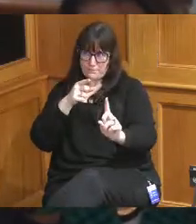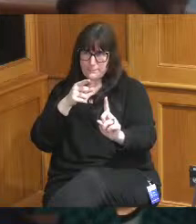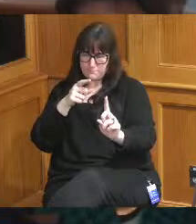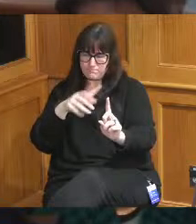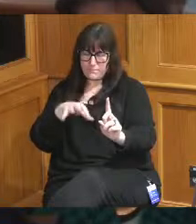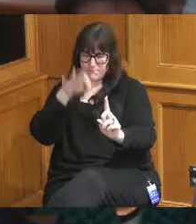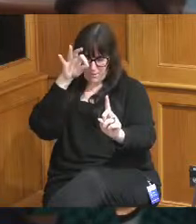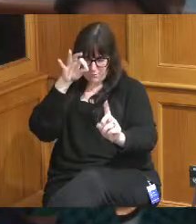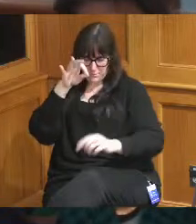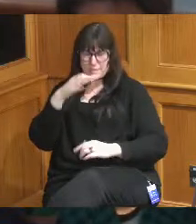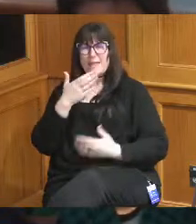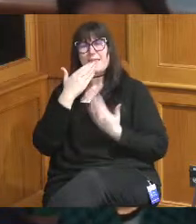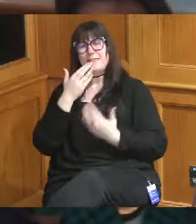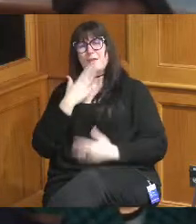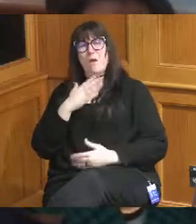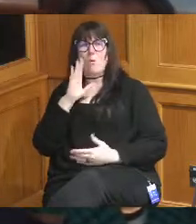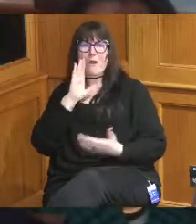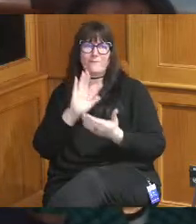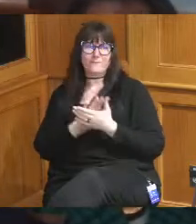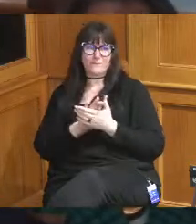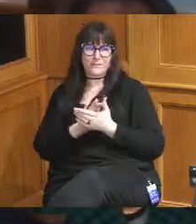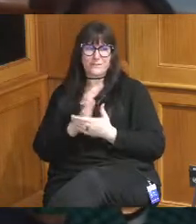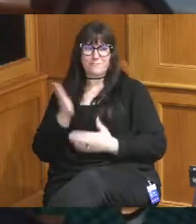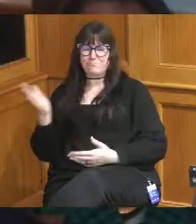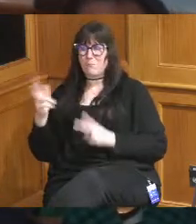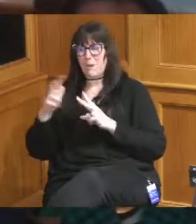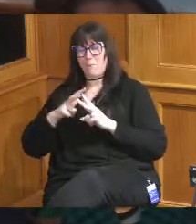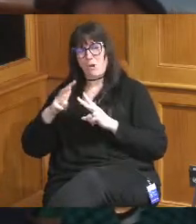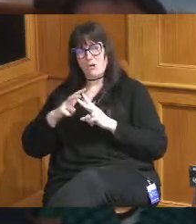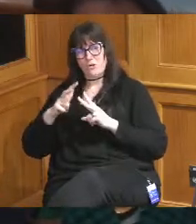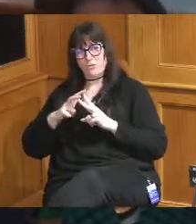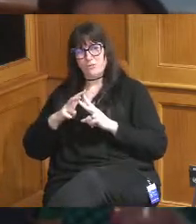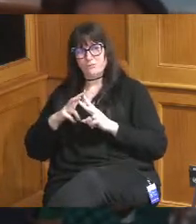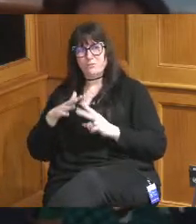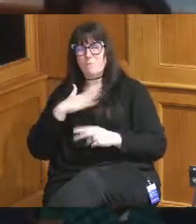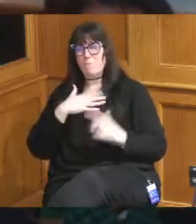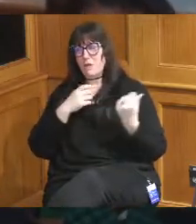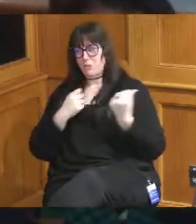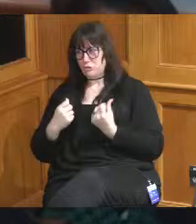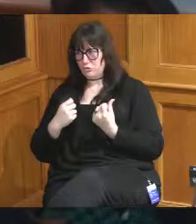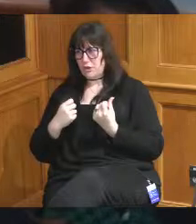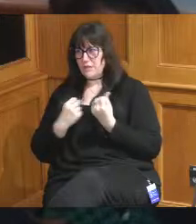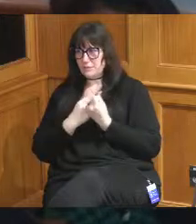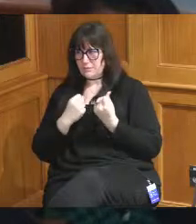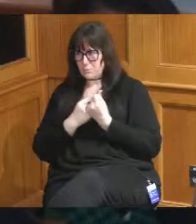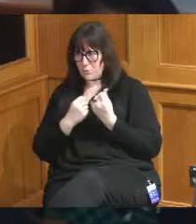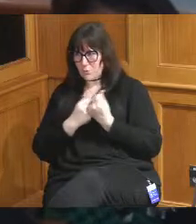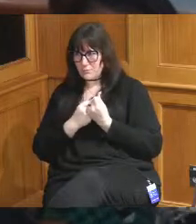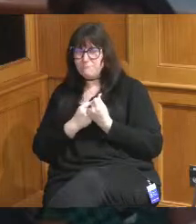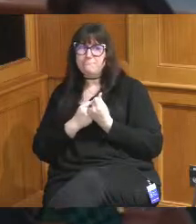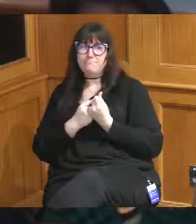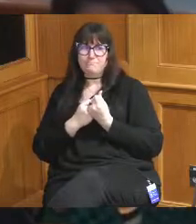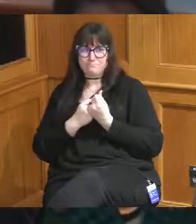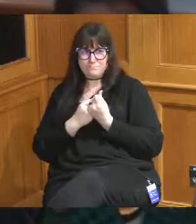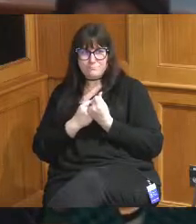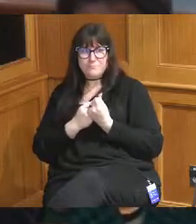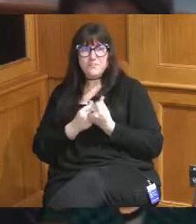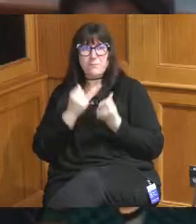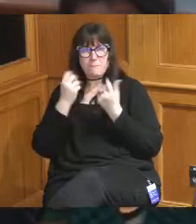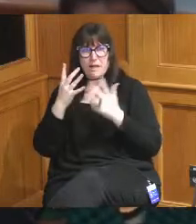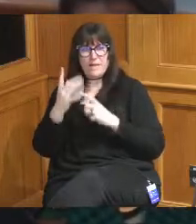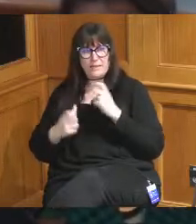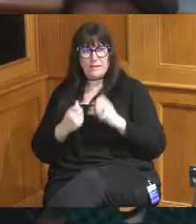I want to thank my wife, who has been my partner and my strength to get me through the many years that I've had to